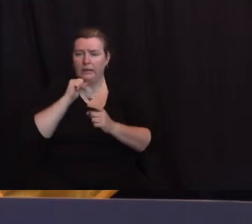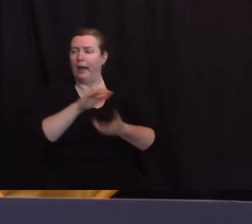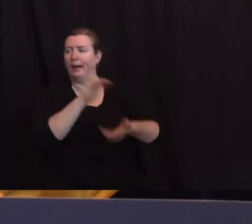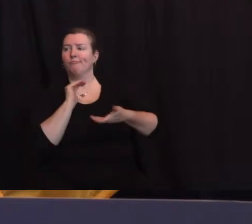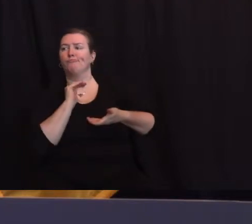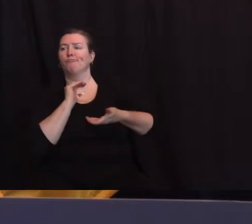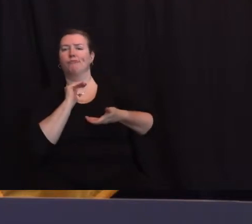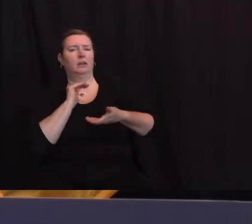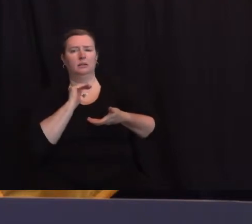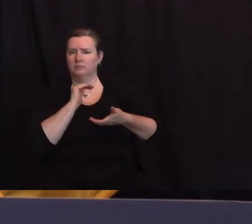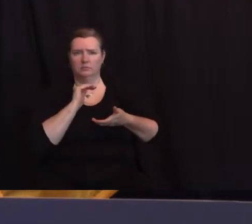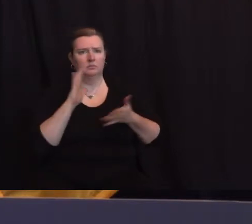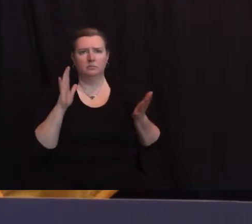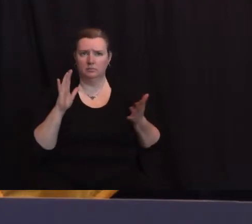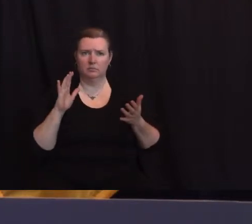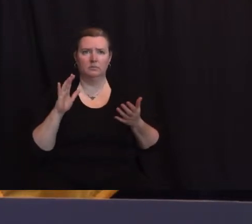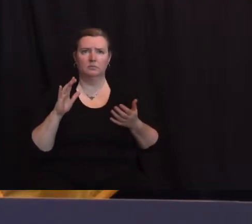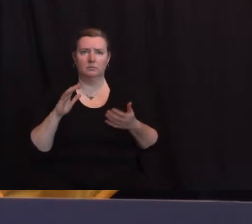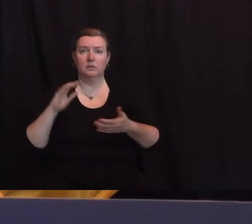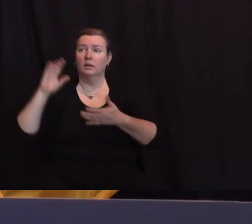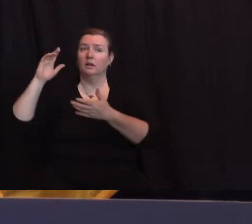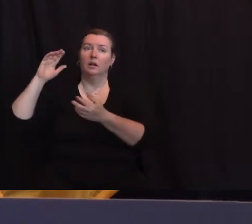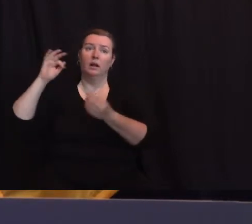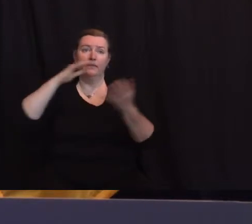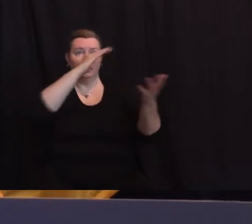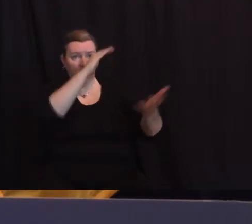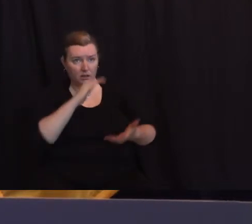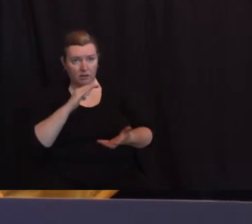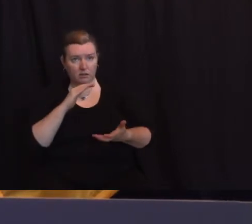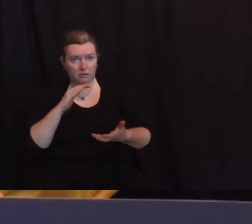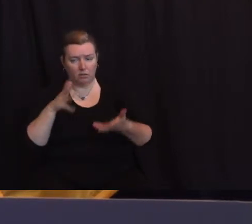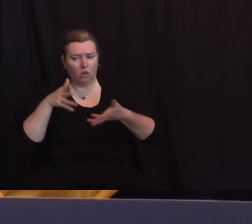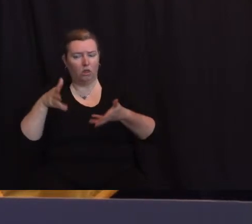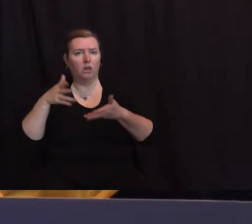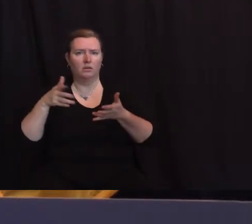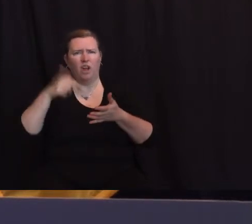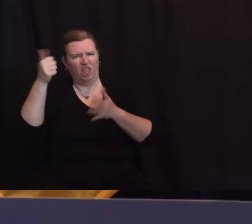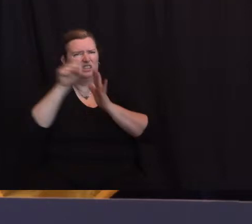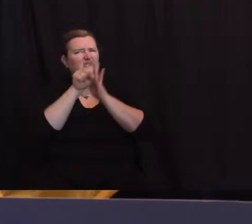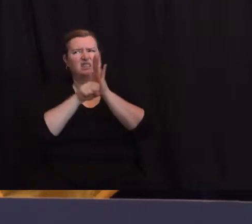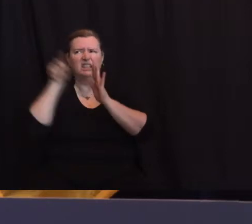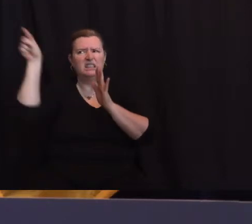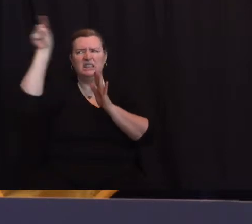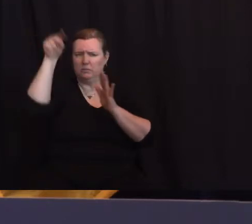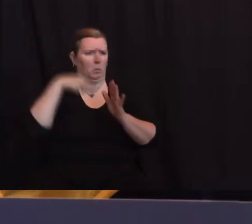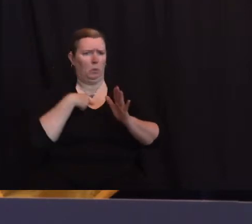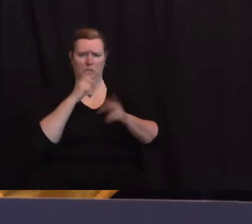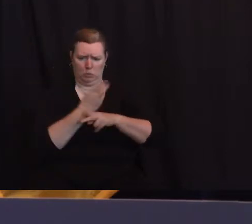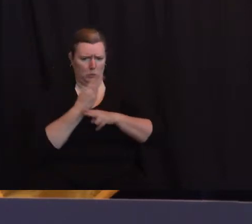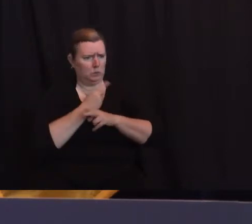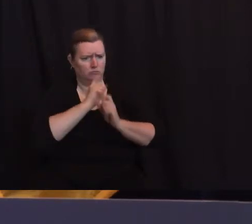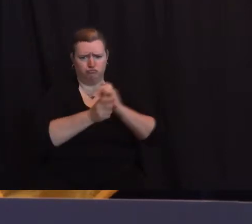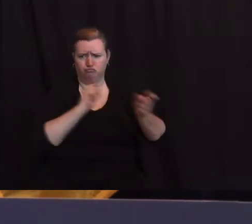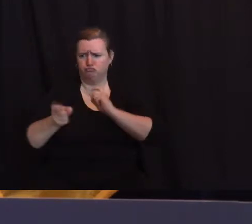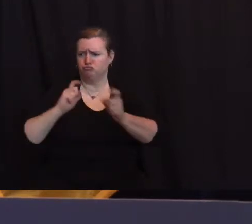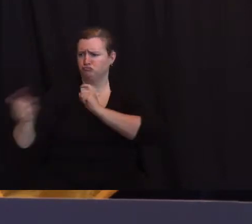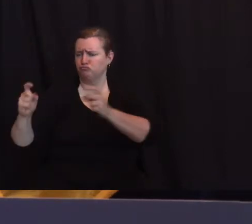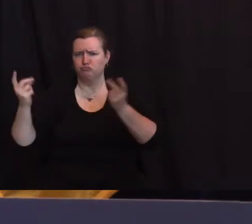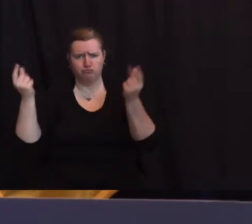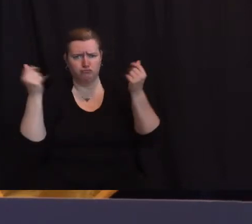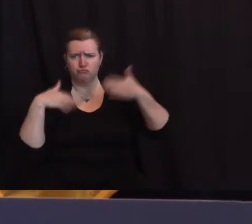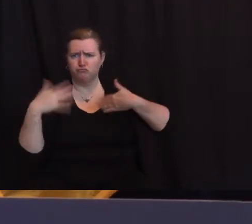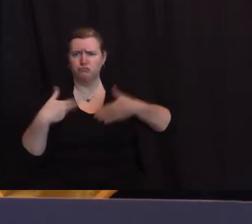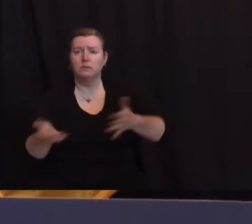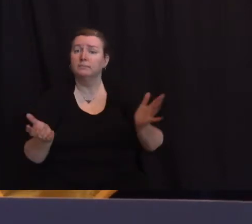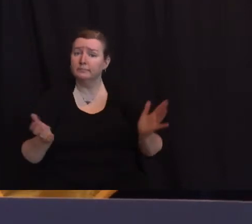their supply sitting on the shelf than we have. Thank you. Let's stay back and we'll do Alex standing, and then we'll come back down and do